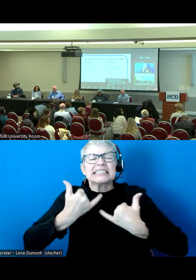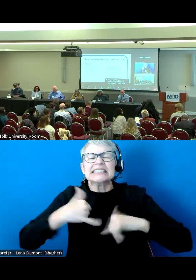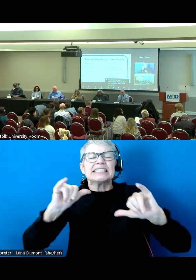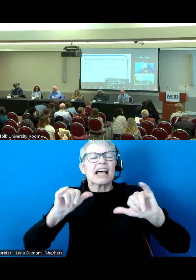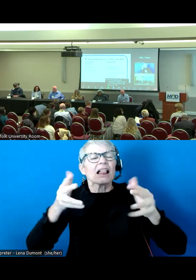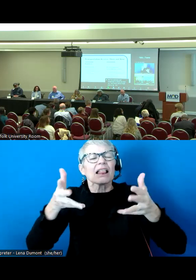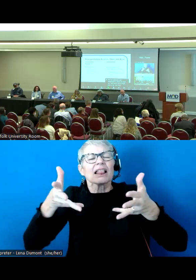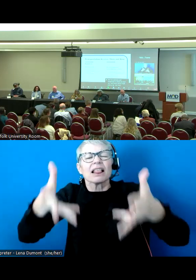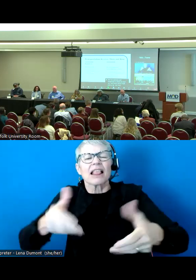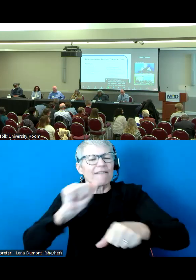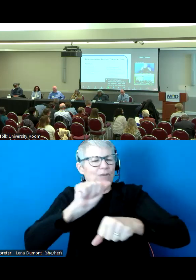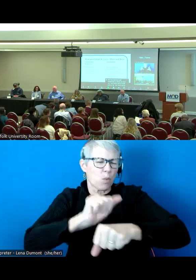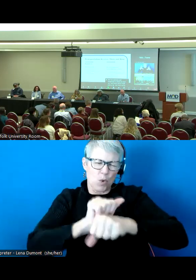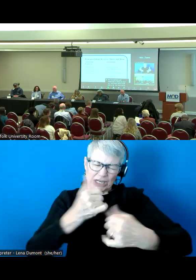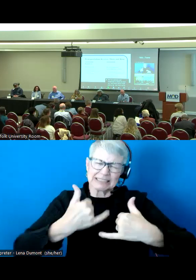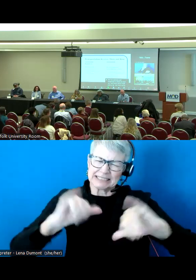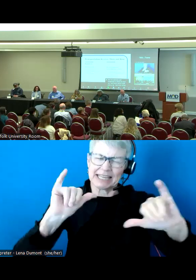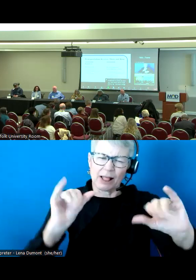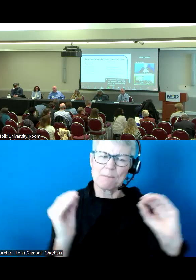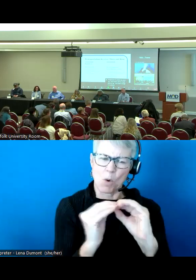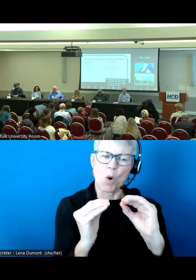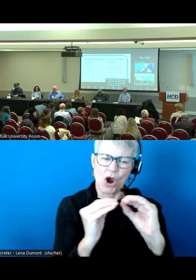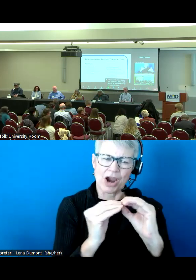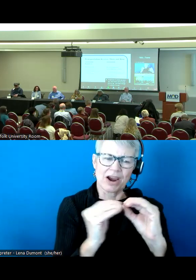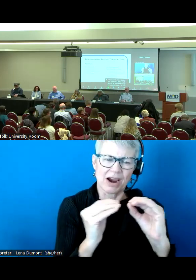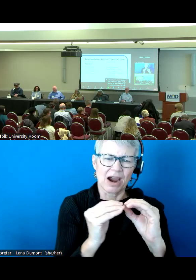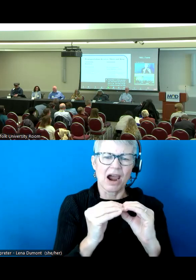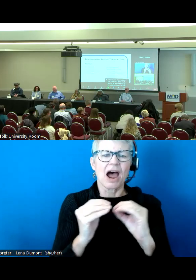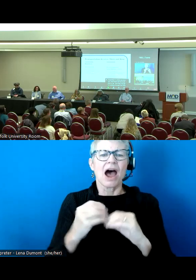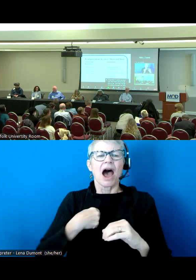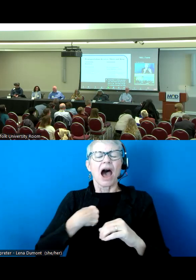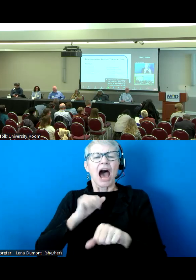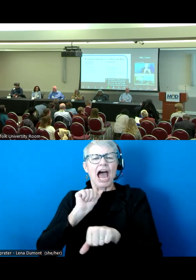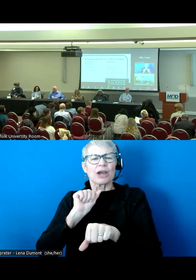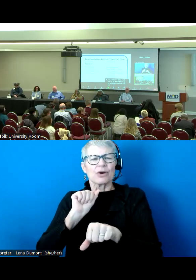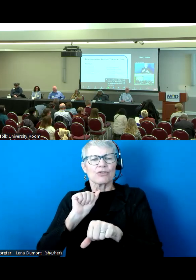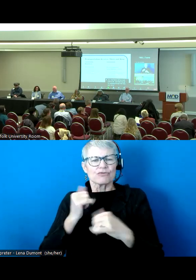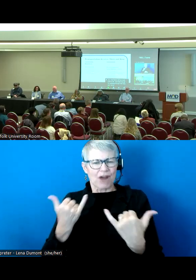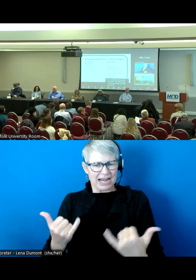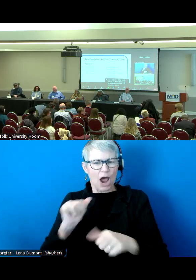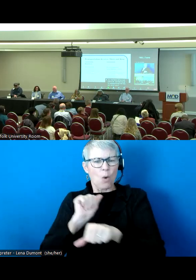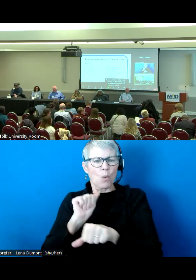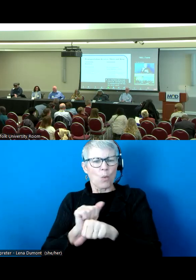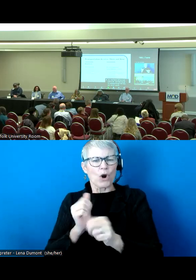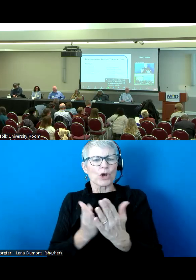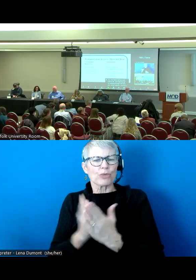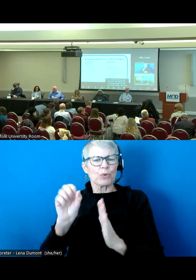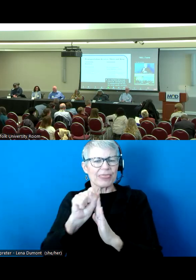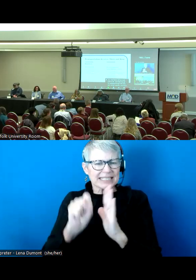I'm working for the state and cannot regularly participate, my heart, my